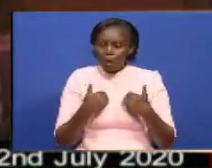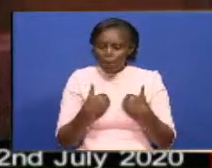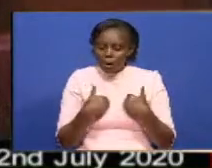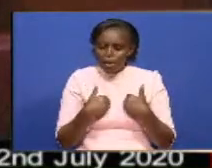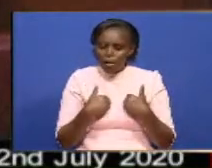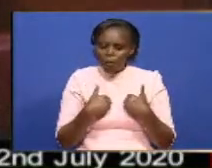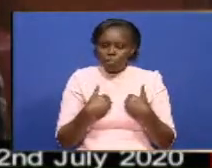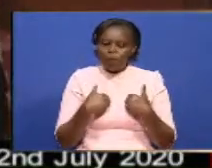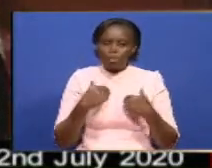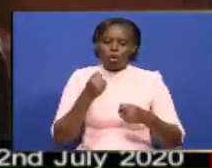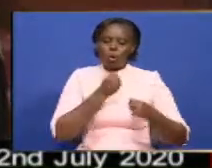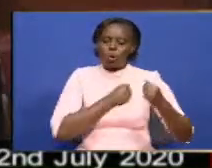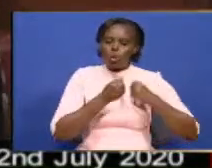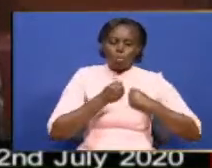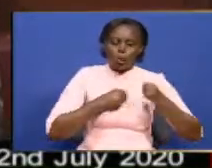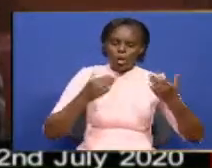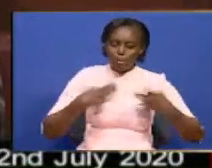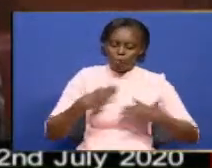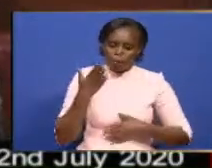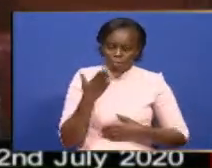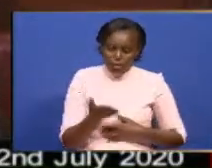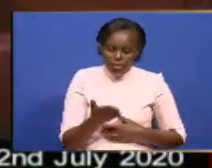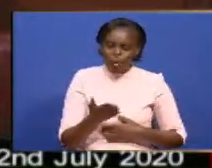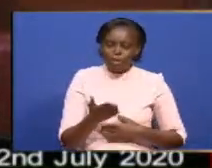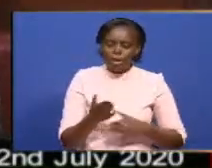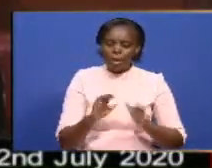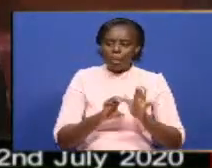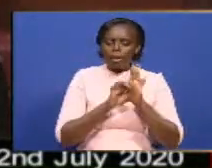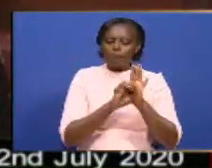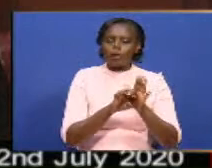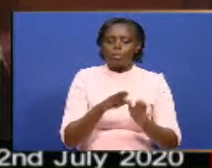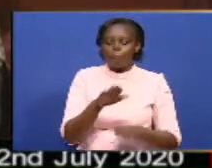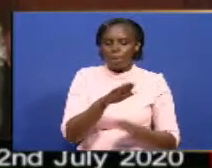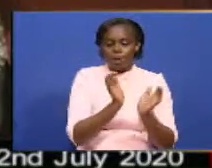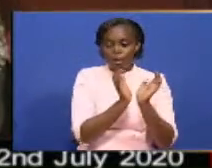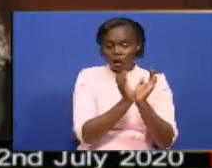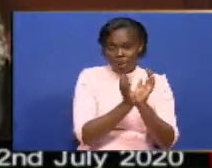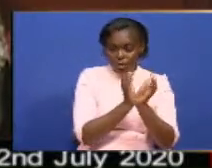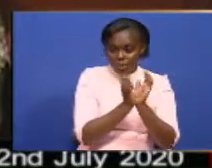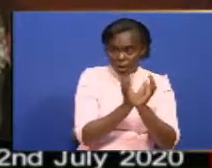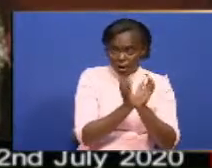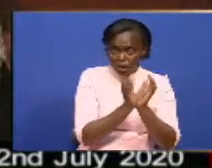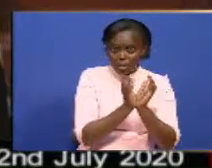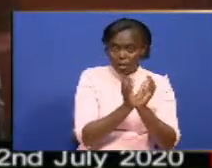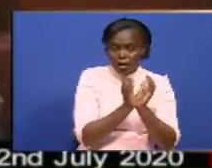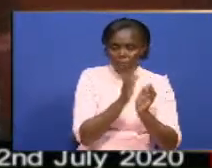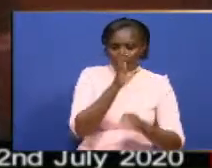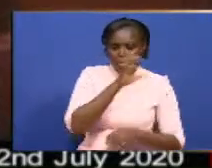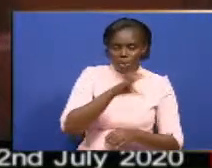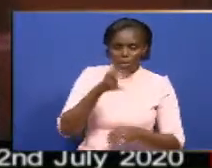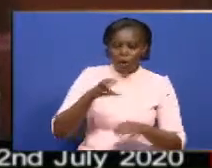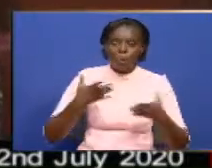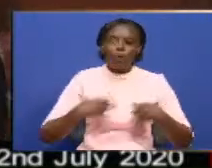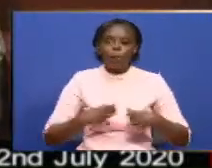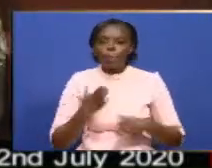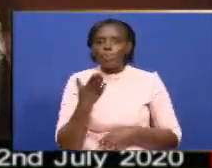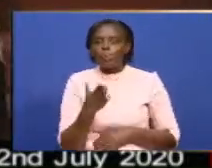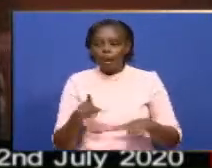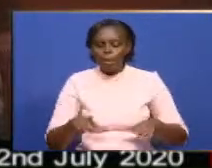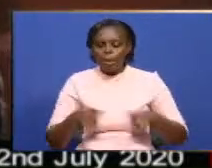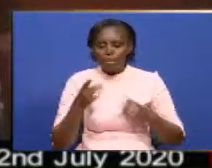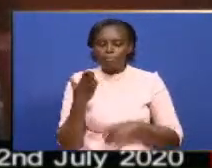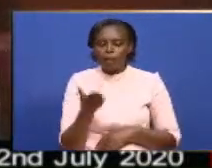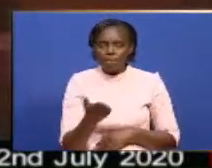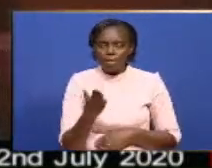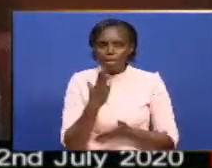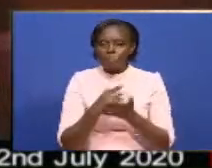from Rwanda, and like I've given an example for our place in Kasarani, we have Congolese. And sometimes when you